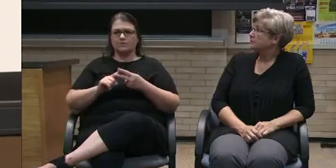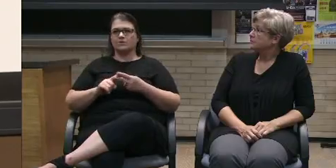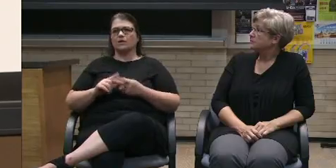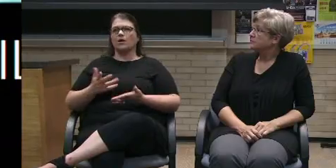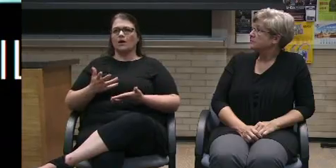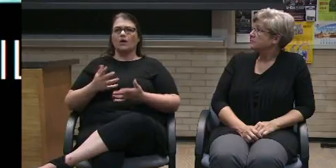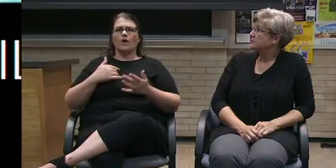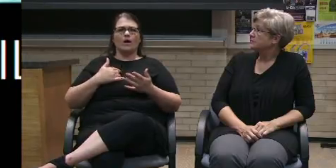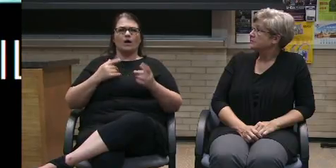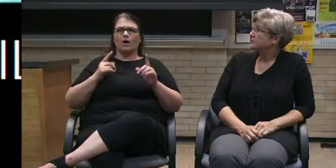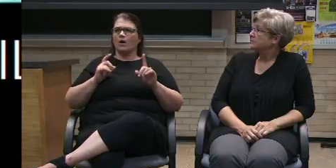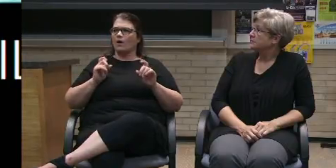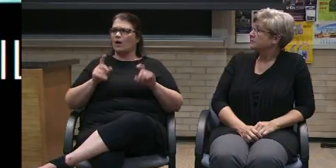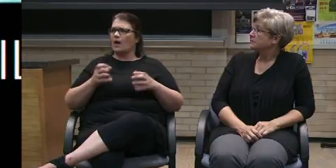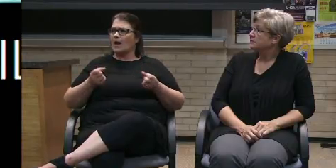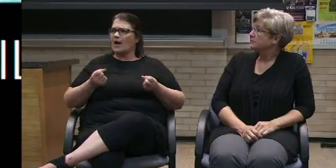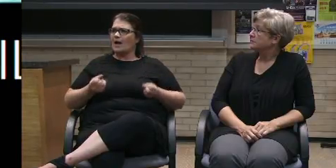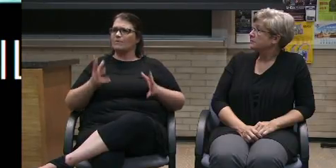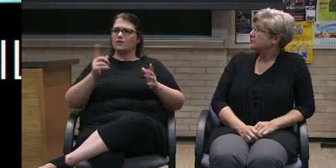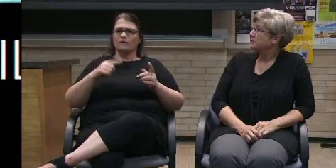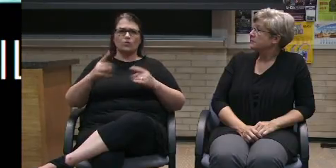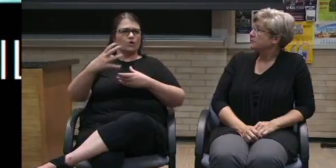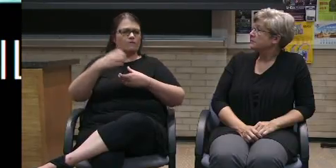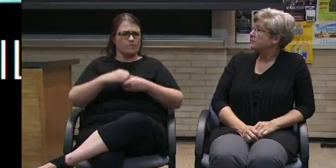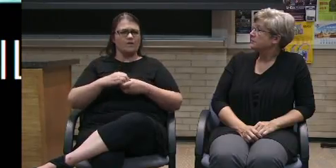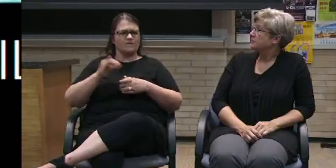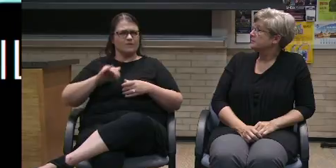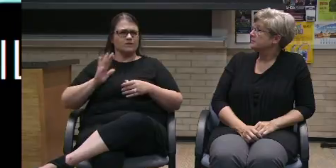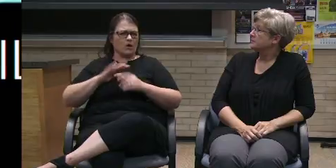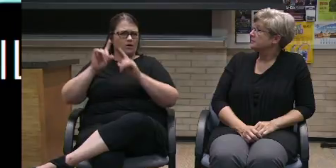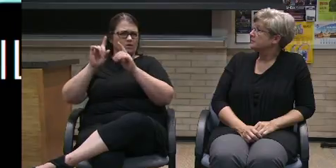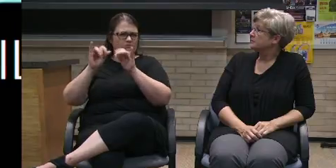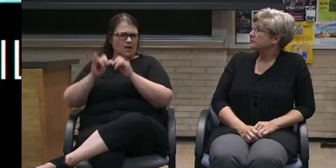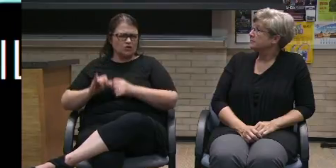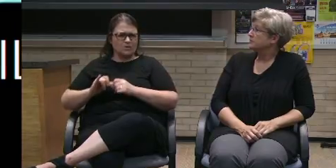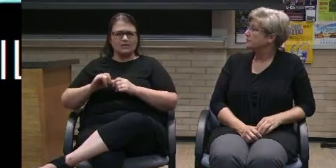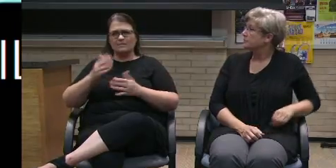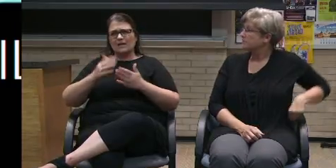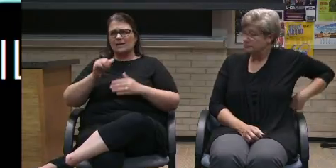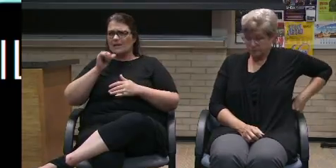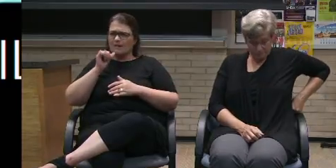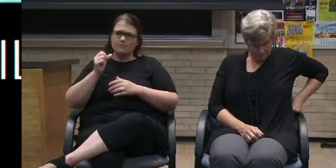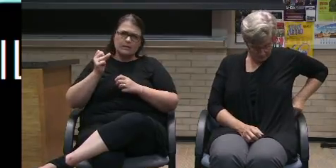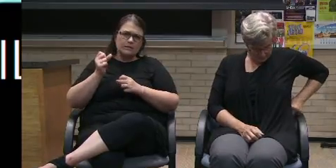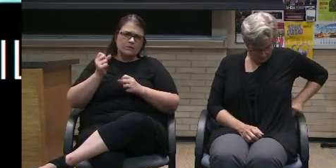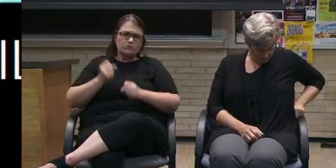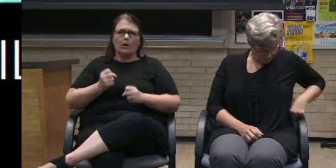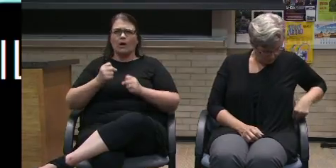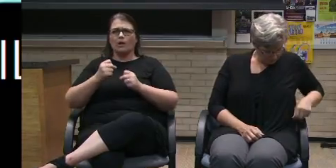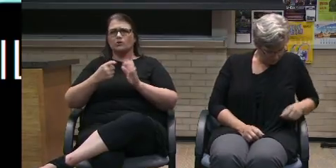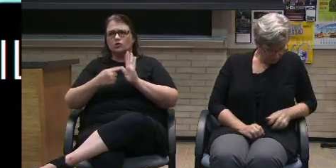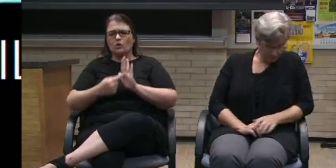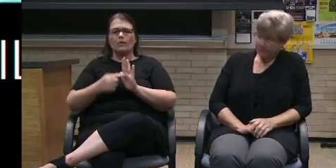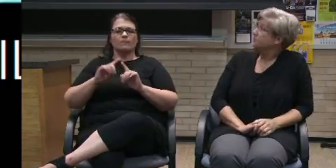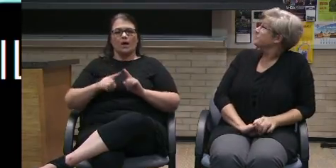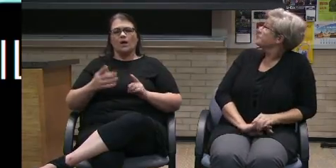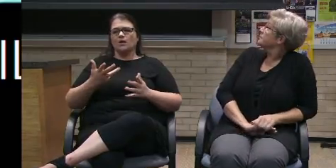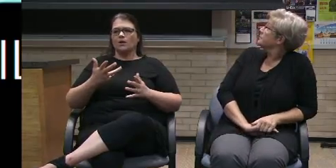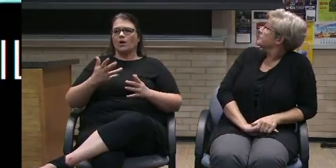many people were engaged in those events. Not a strong metric, but it might be about reach. Relevant